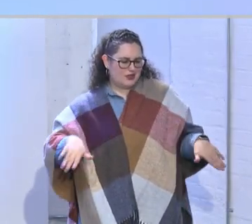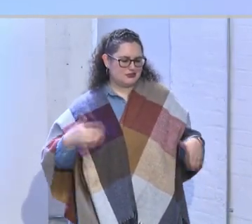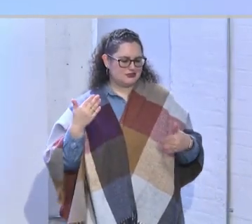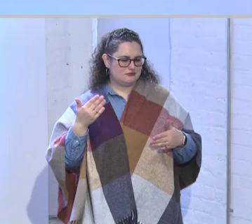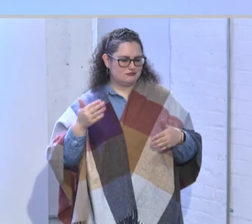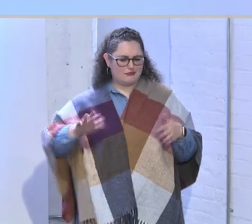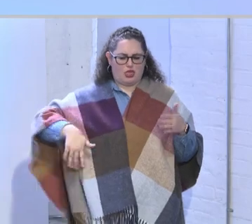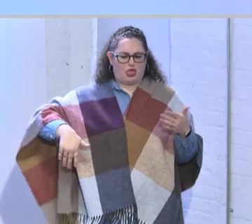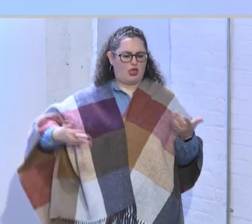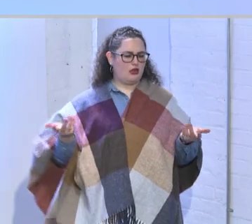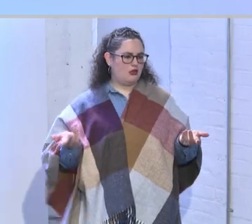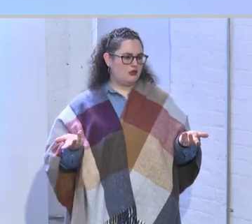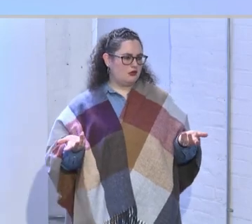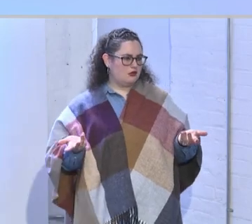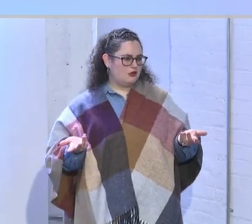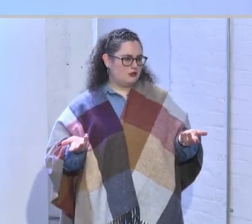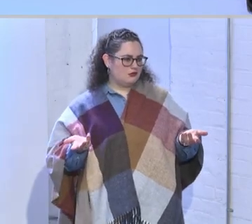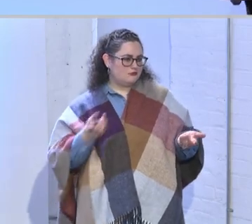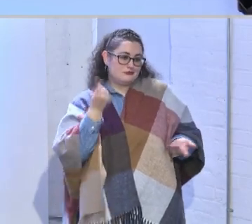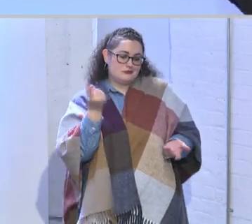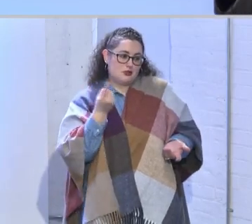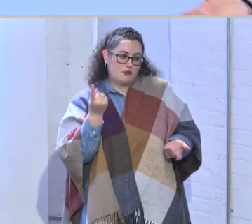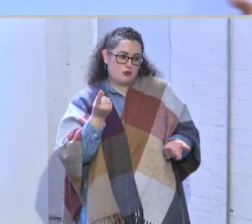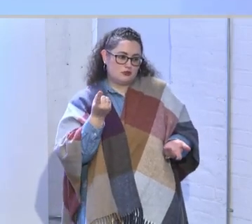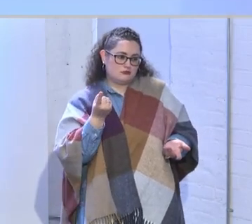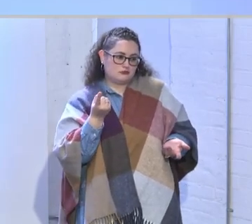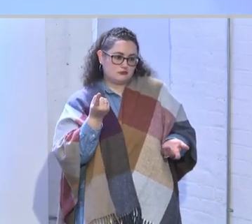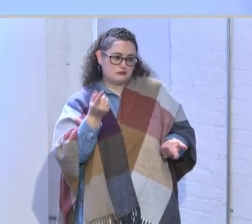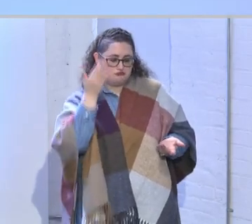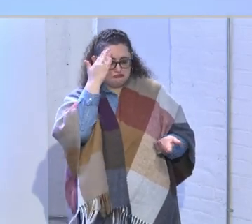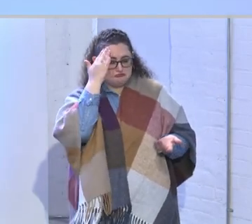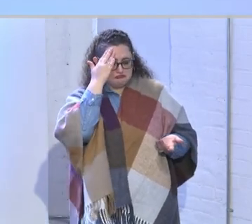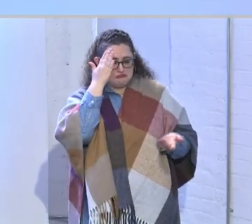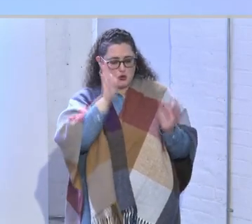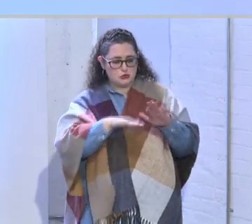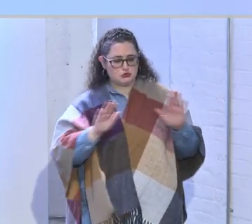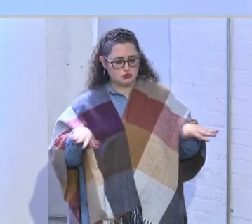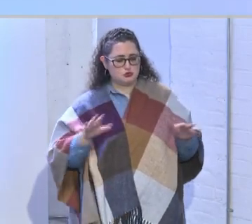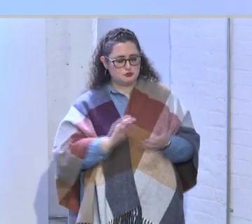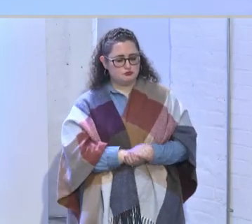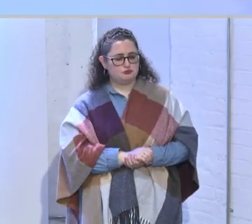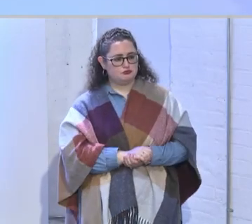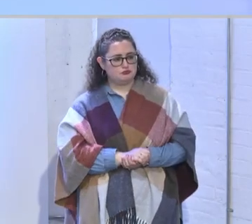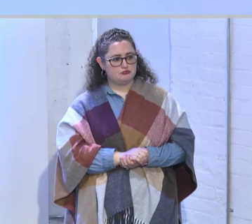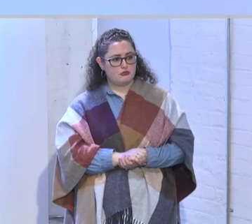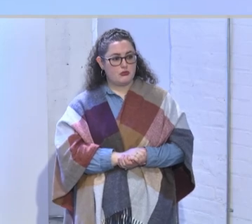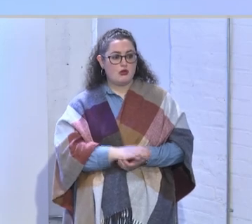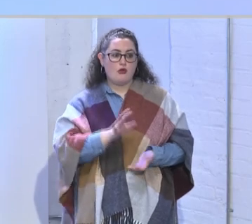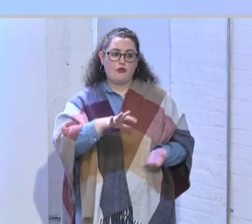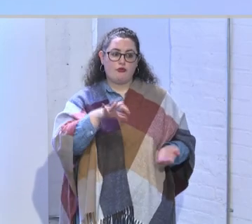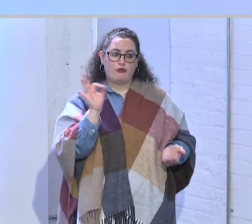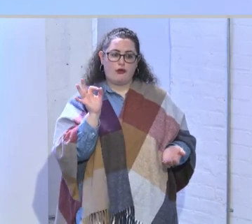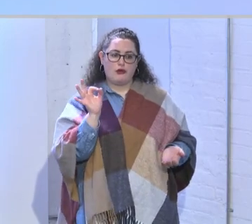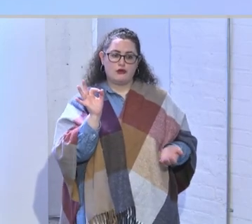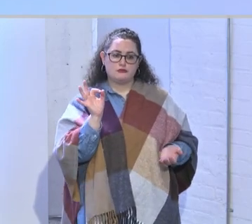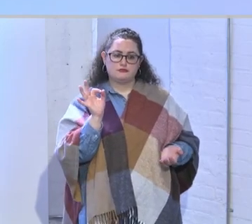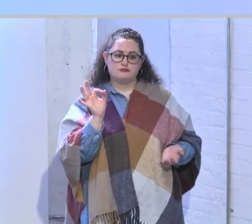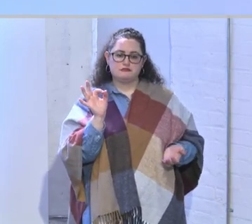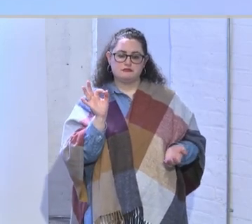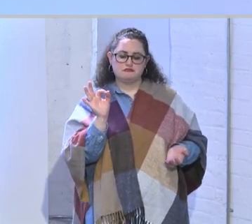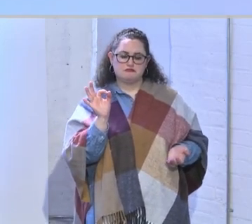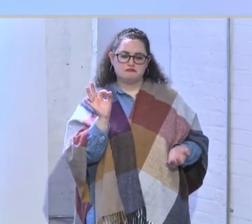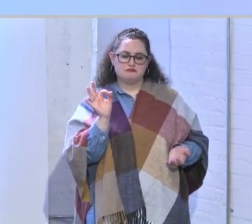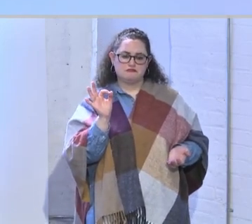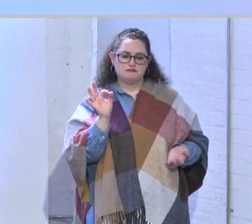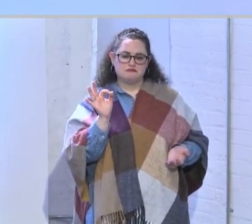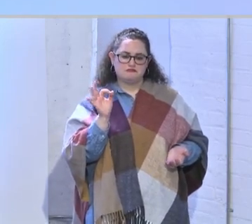of someone that has children, maybe you have grown children that have children, or you're also going to find that there are some things that